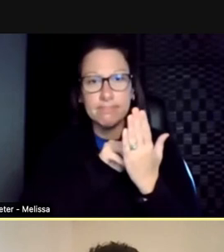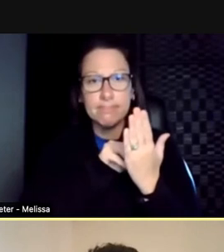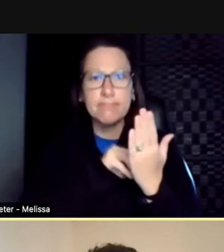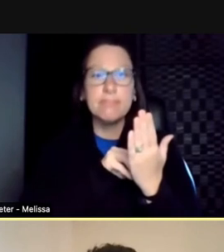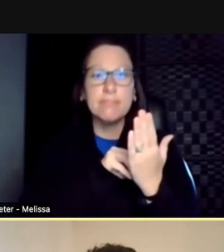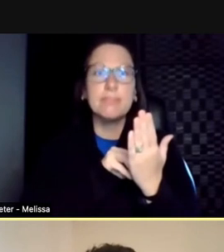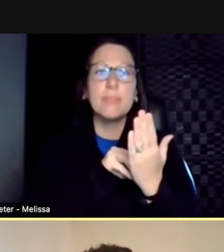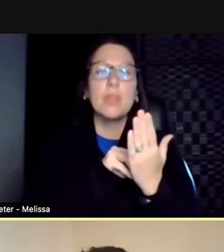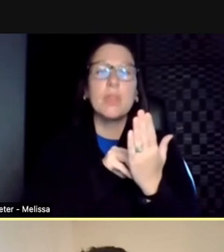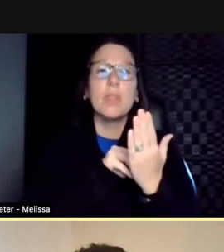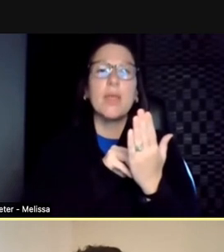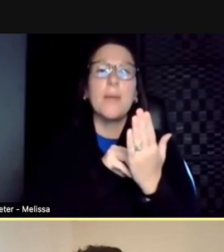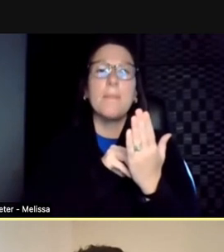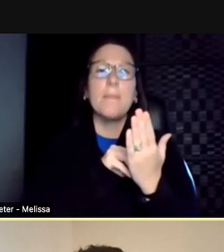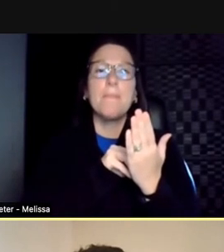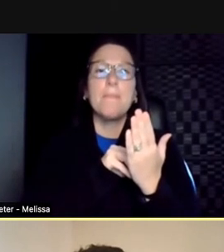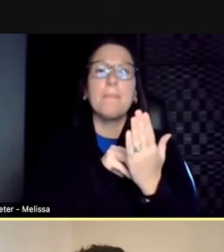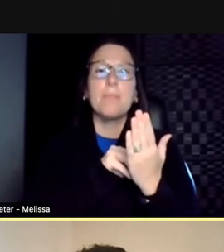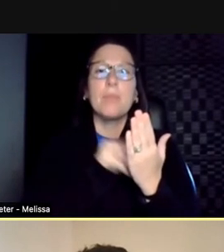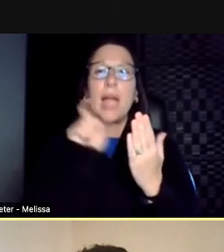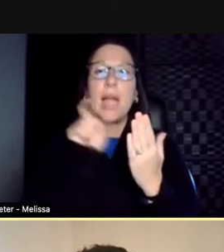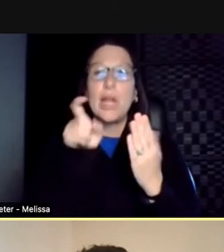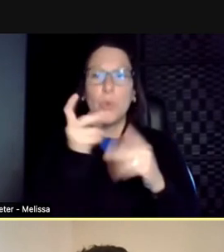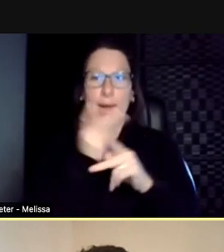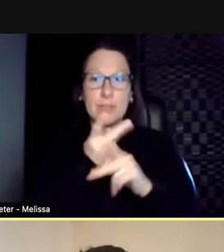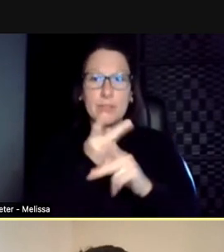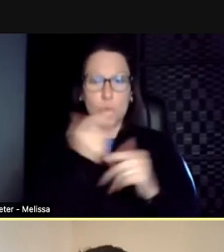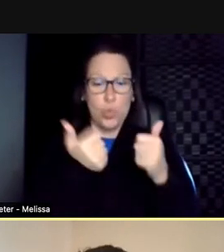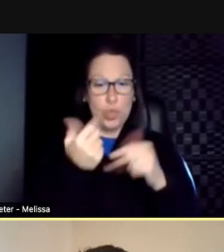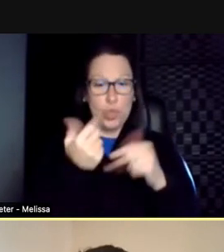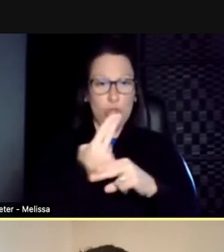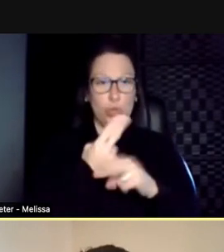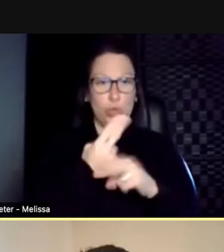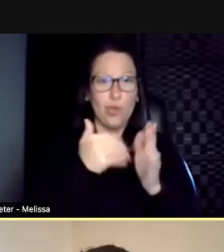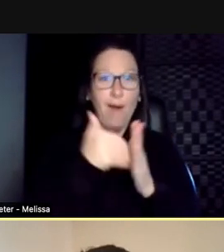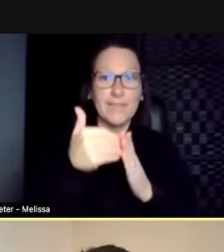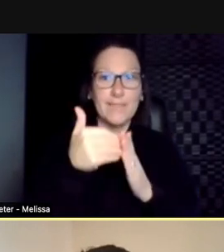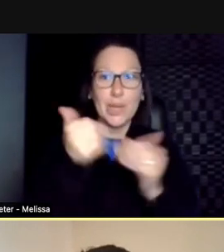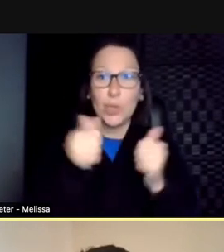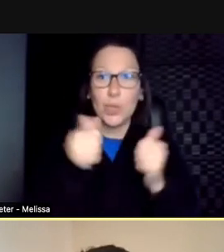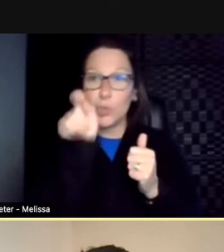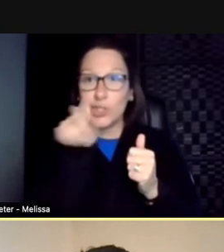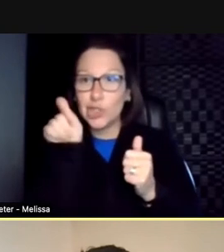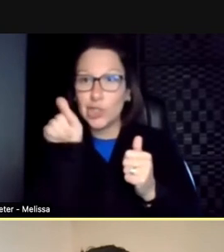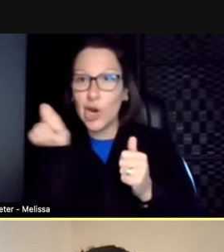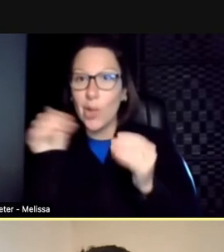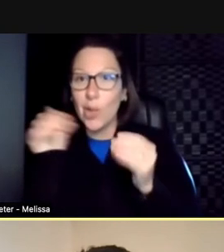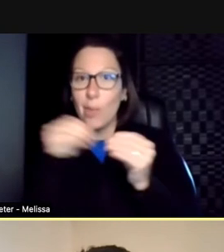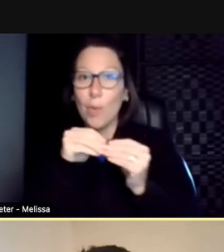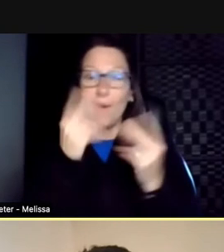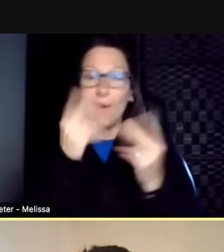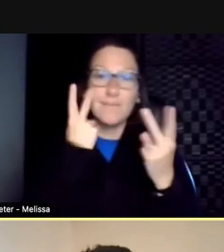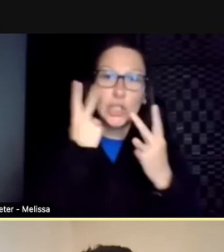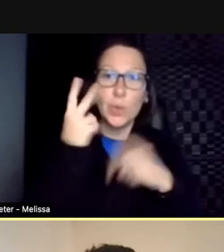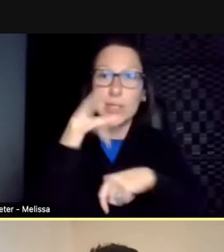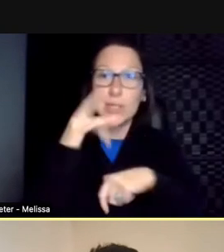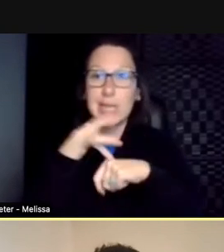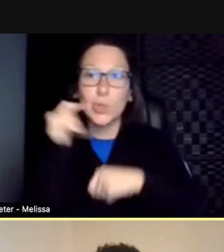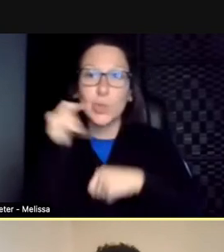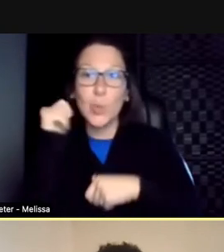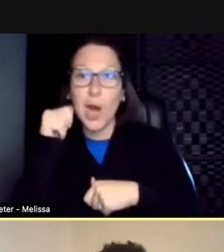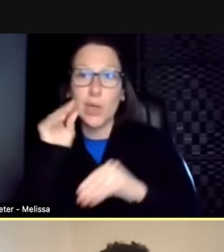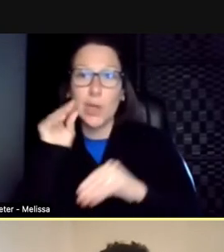just are looking at which ones are used more often throughout the day, which ones are circled more: visual, tactual, auditory, movement, or